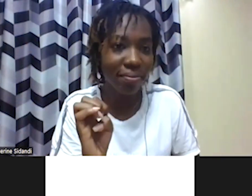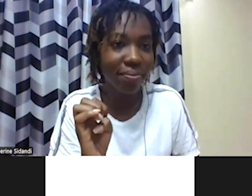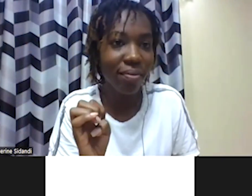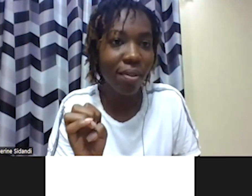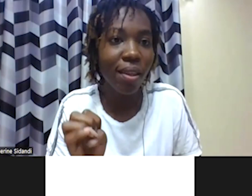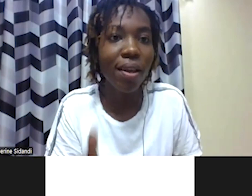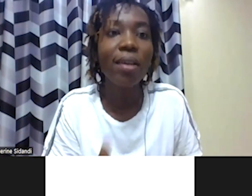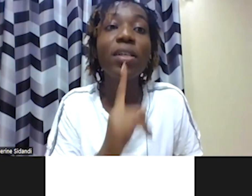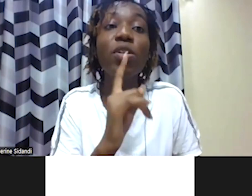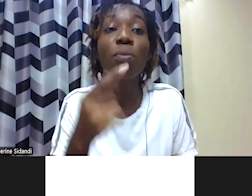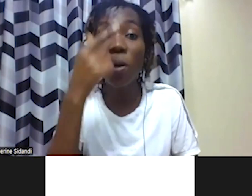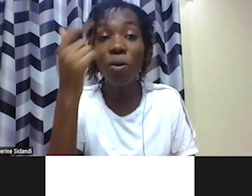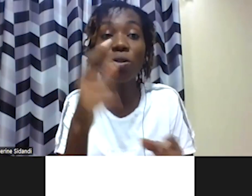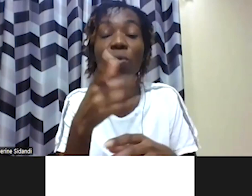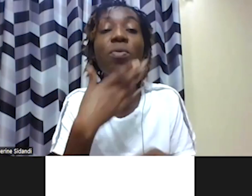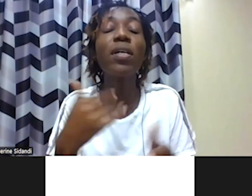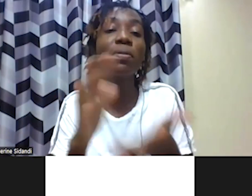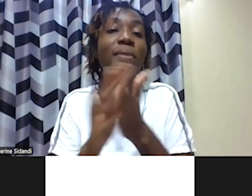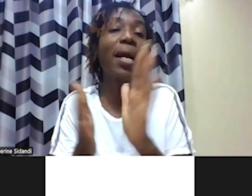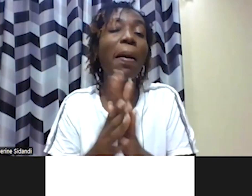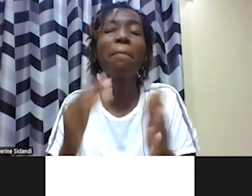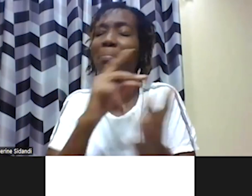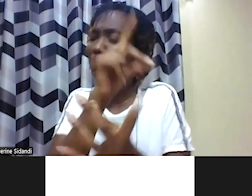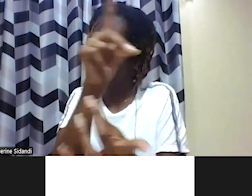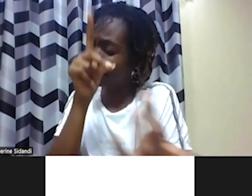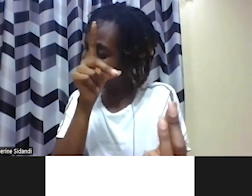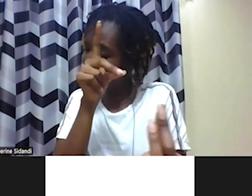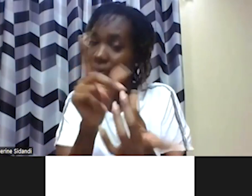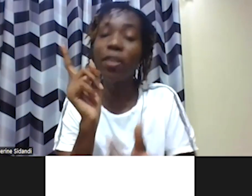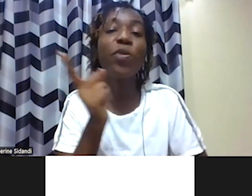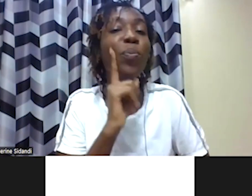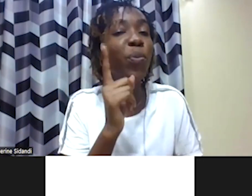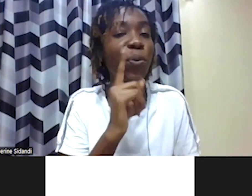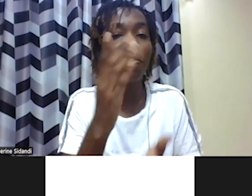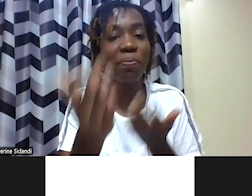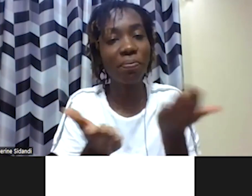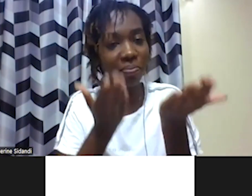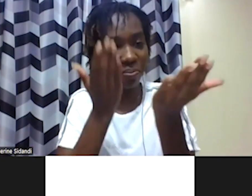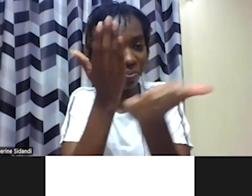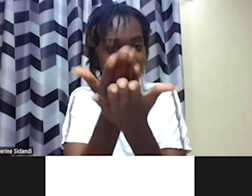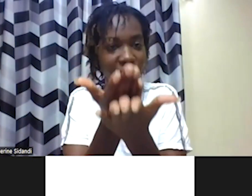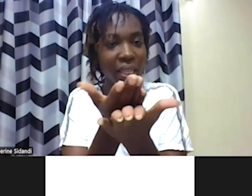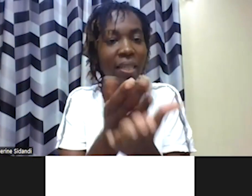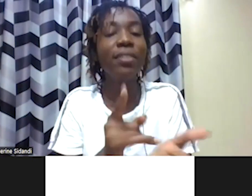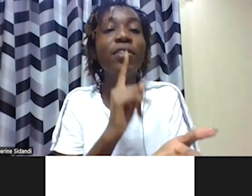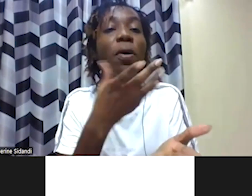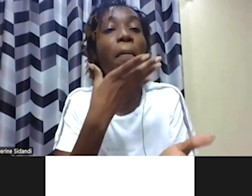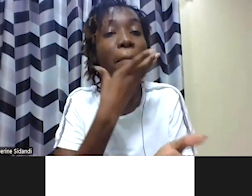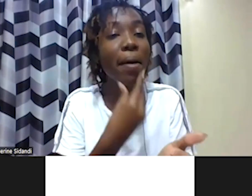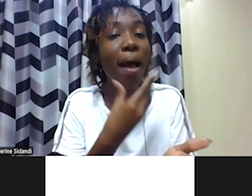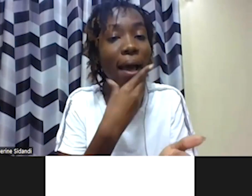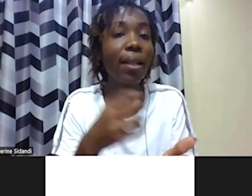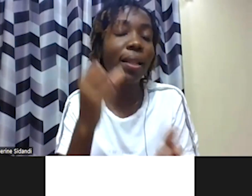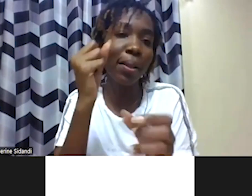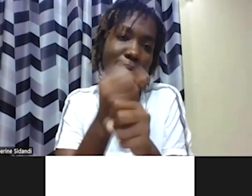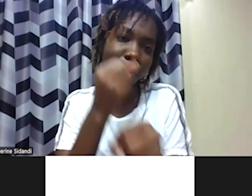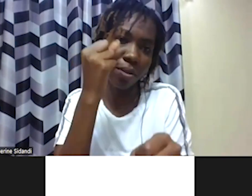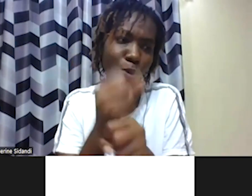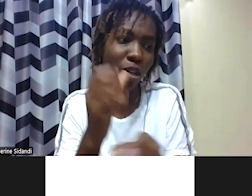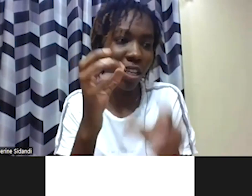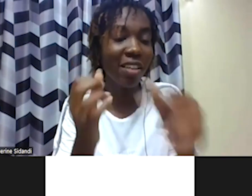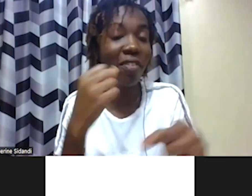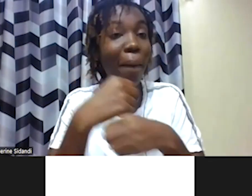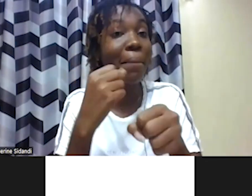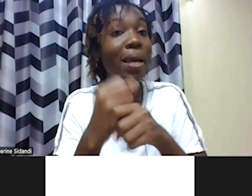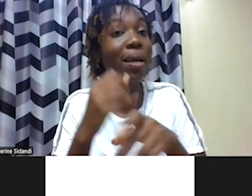you want to be perfect tomorrow in your presentation, a man will not, even if he makes a